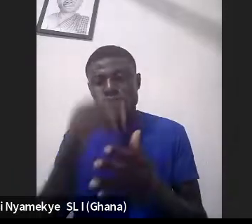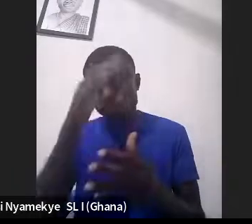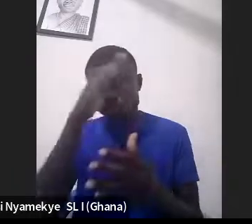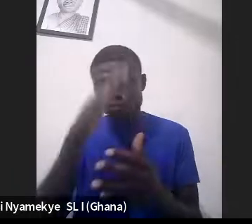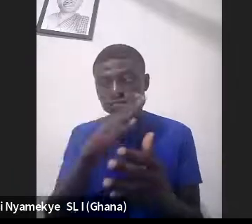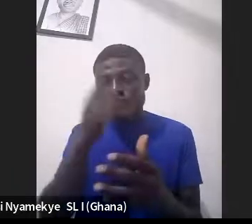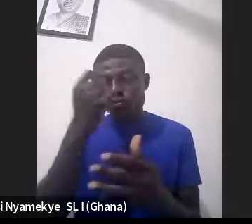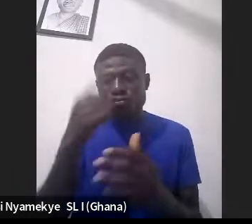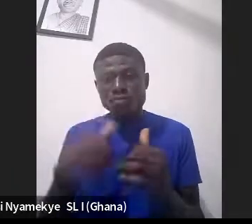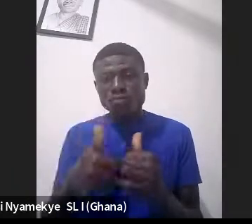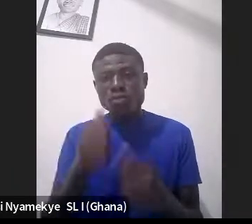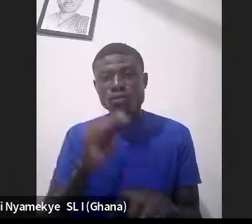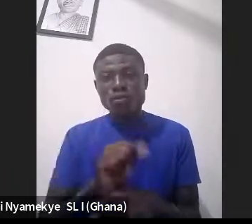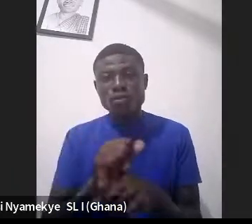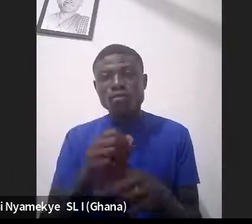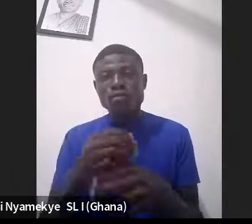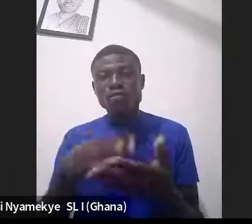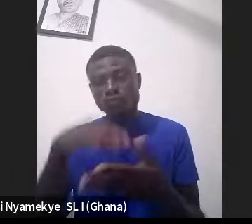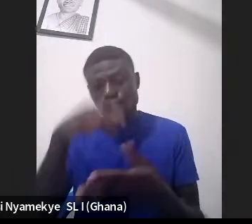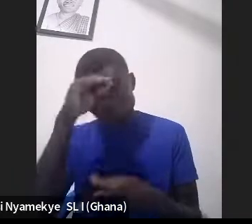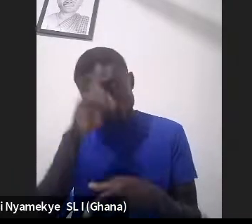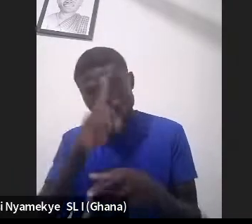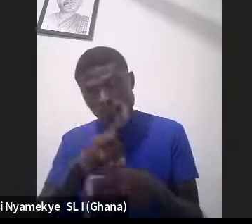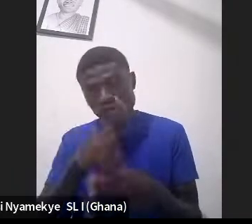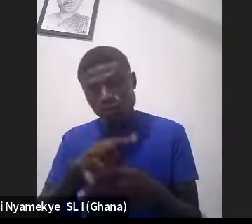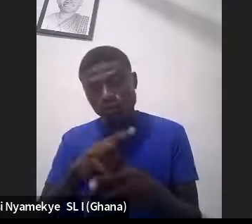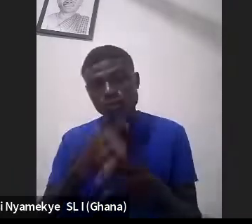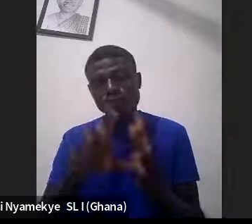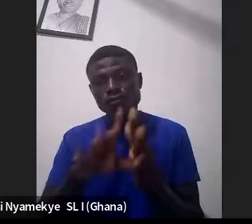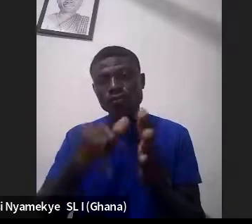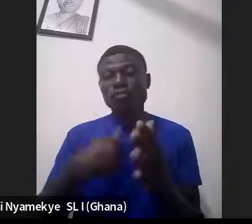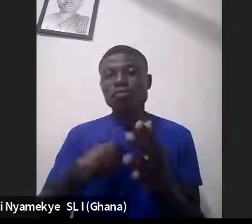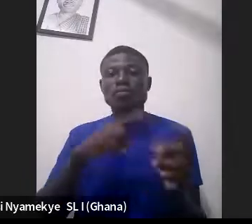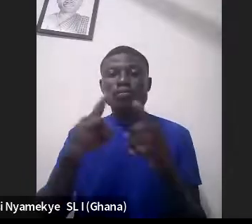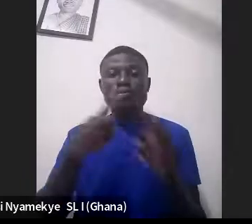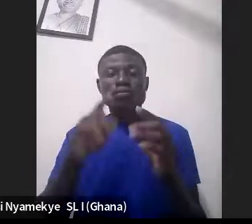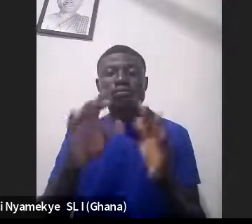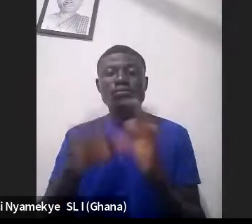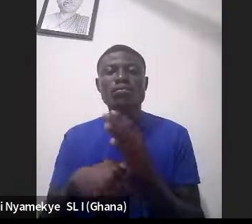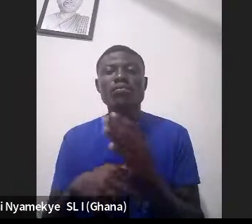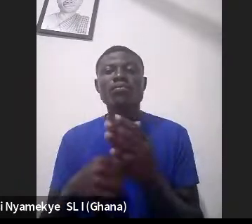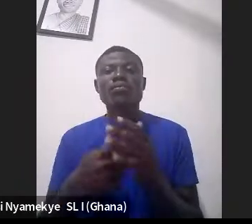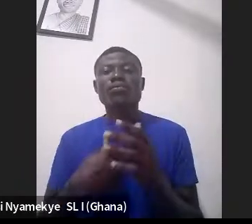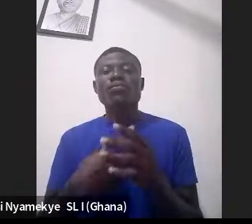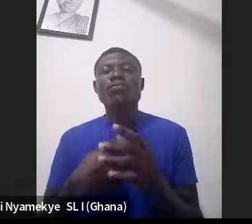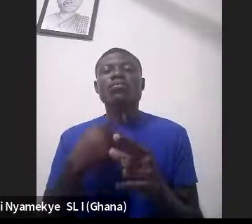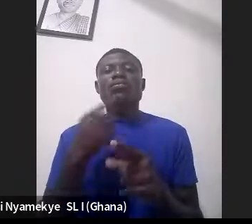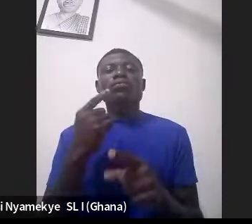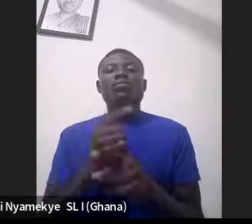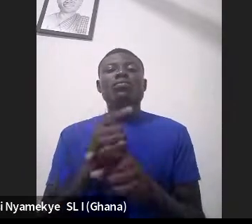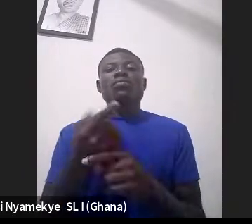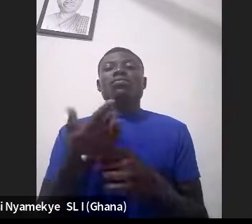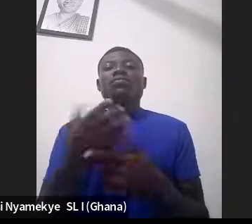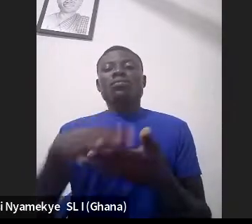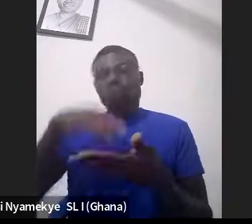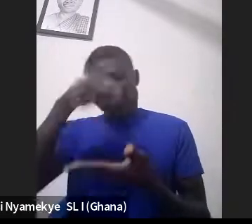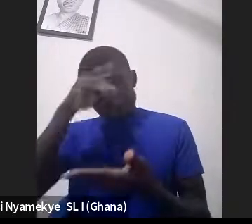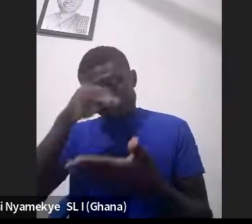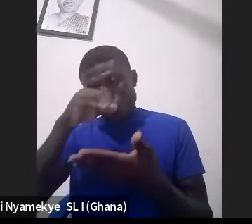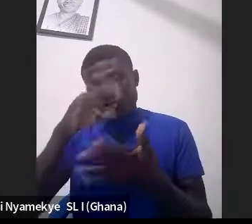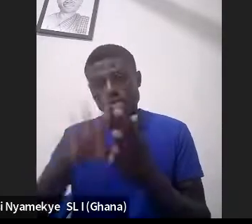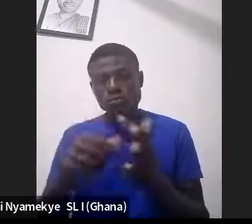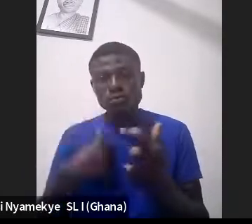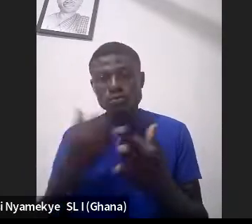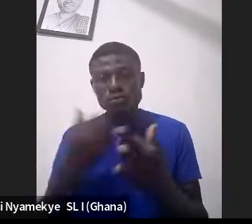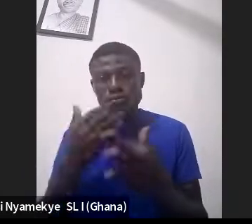understand dyslexia. That's what I did. And I was like almost obsessed with learning, and I would share stuff,